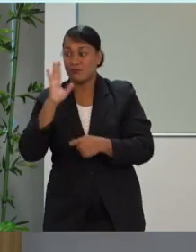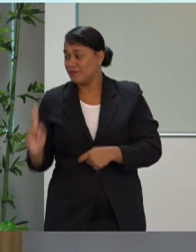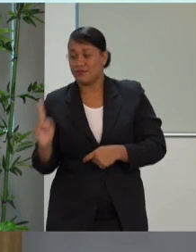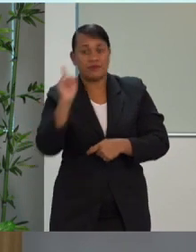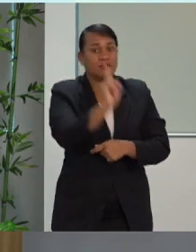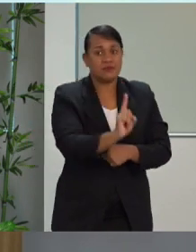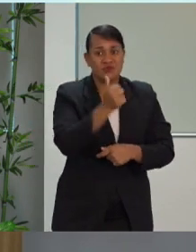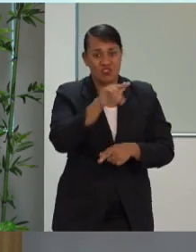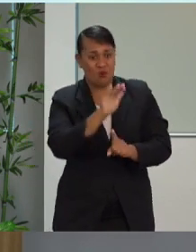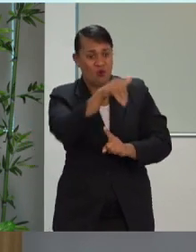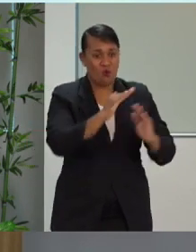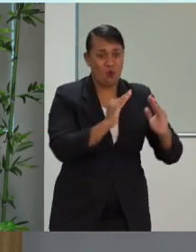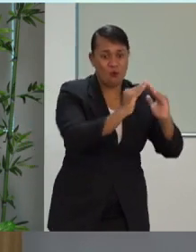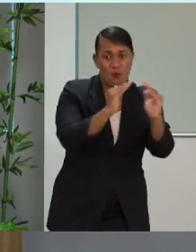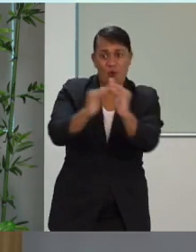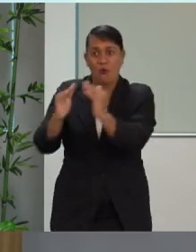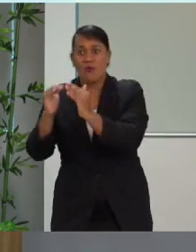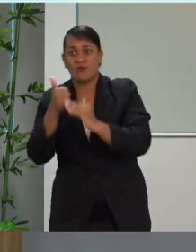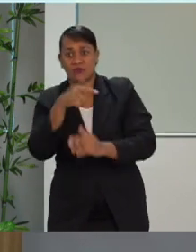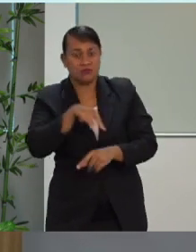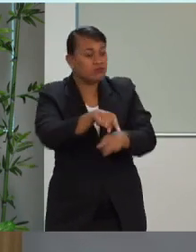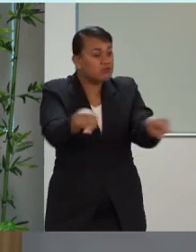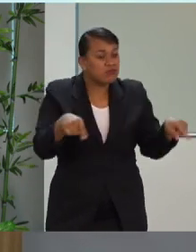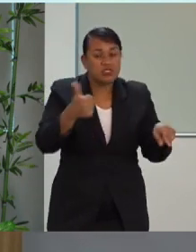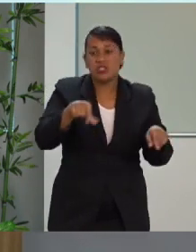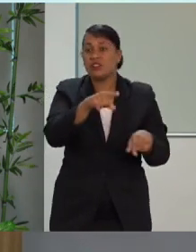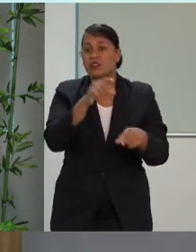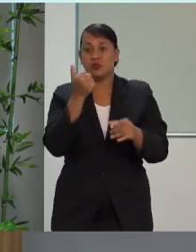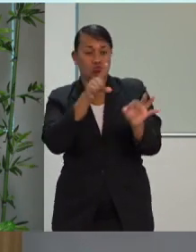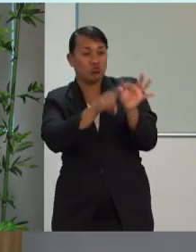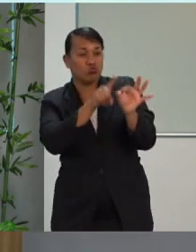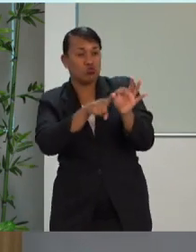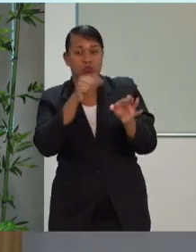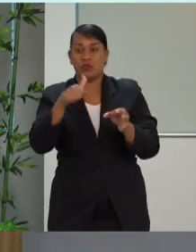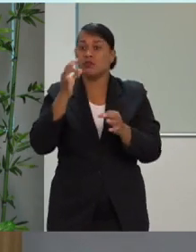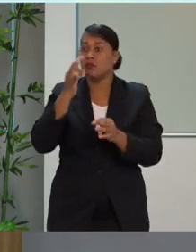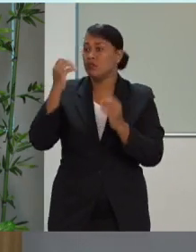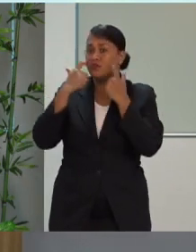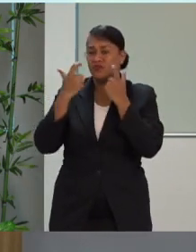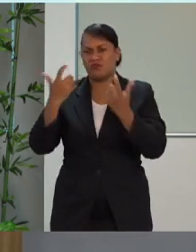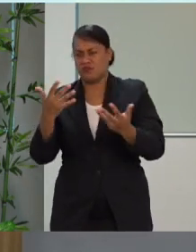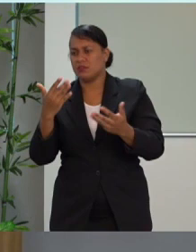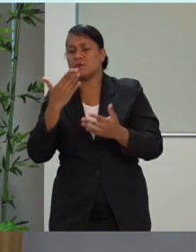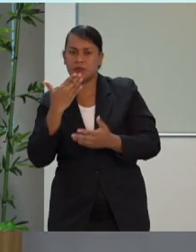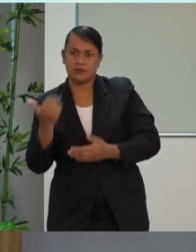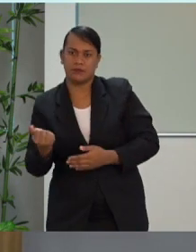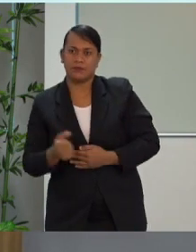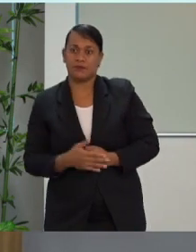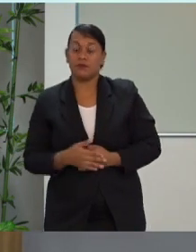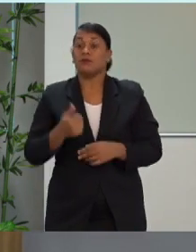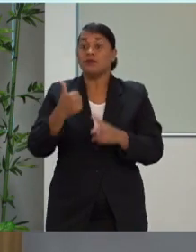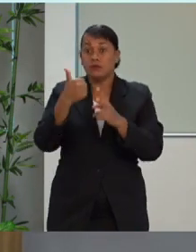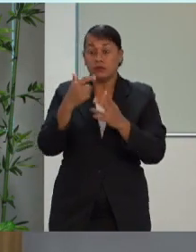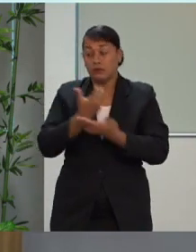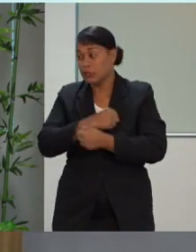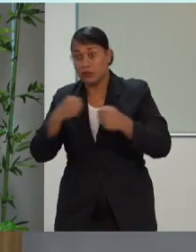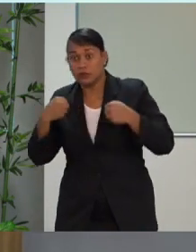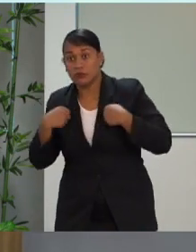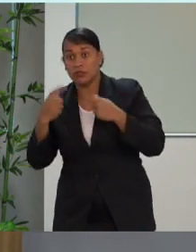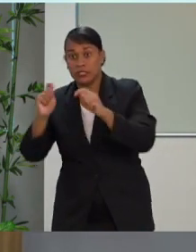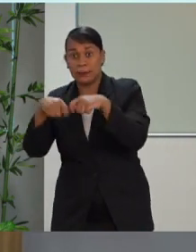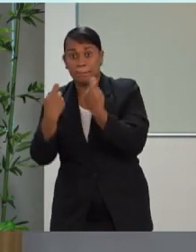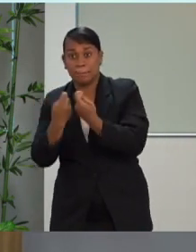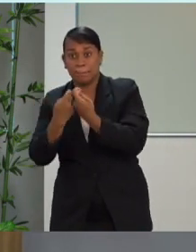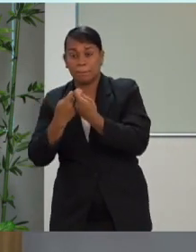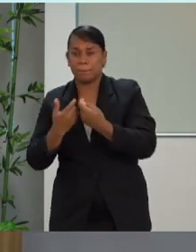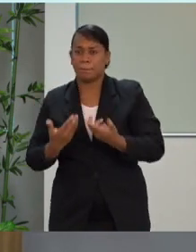and to where you are to talk to you and interview you. Our 12